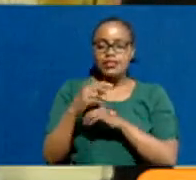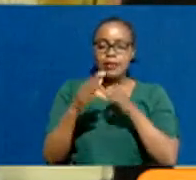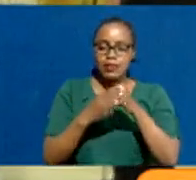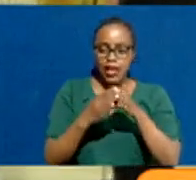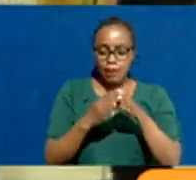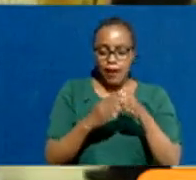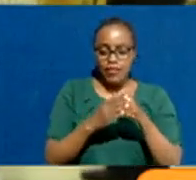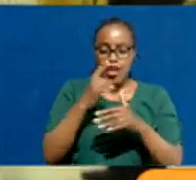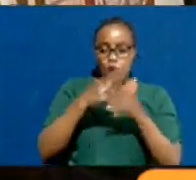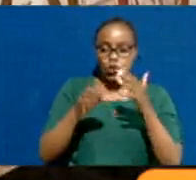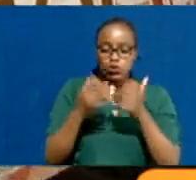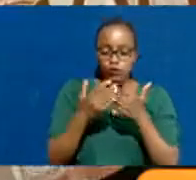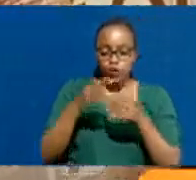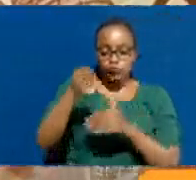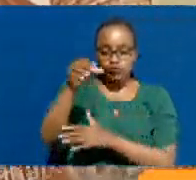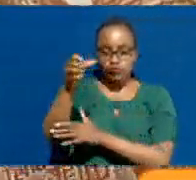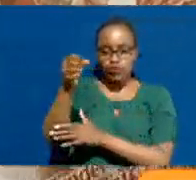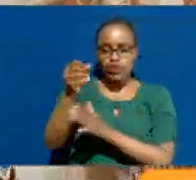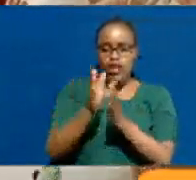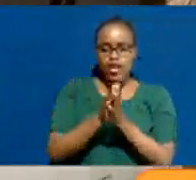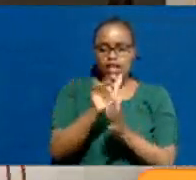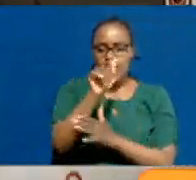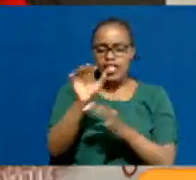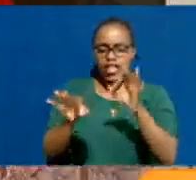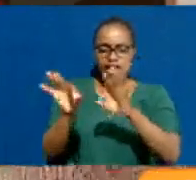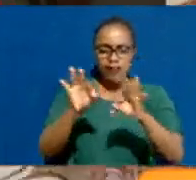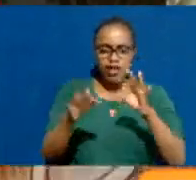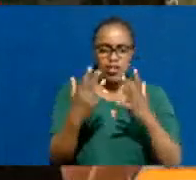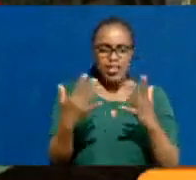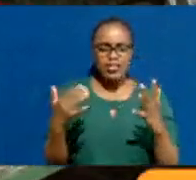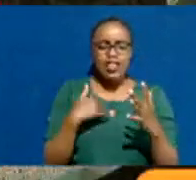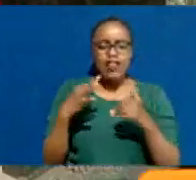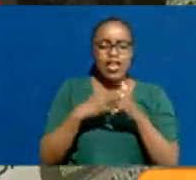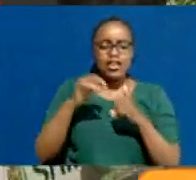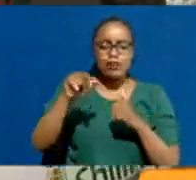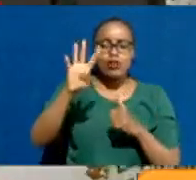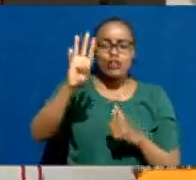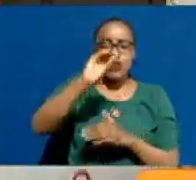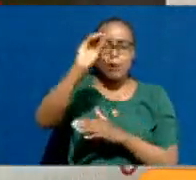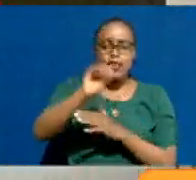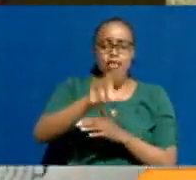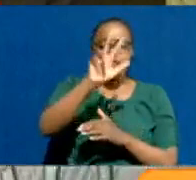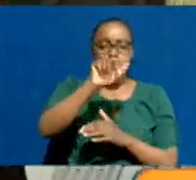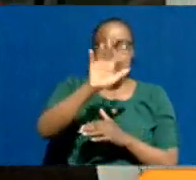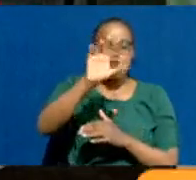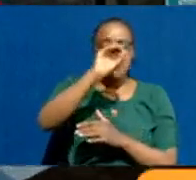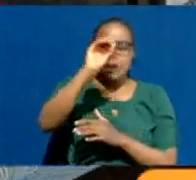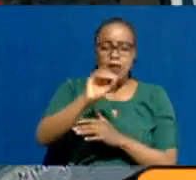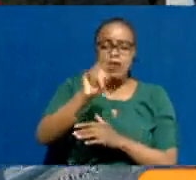Further, the prices of maize flour and unbroken aromatic rice increased by 8.4%, 3.5%